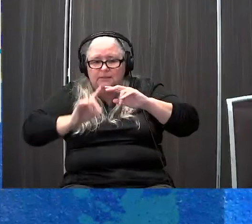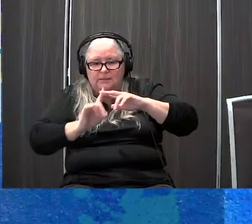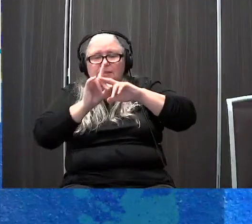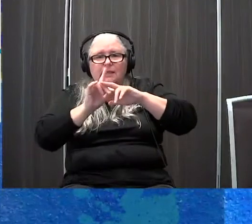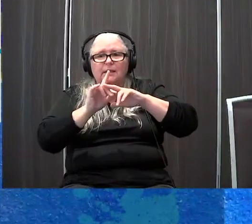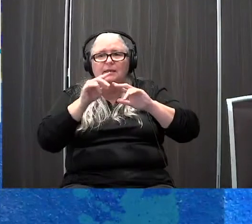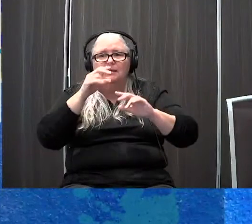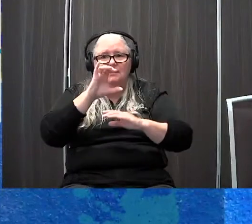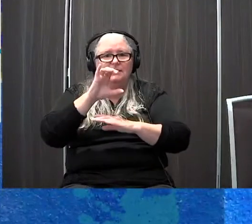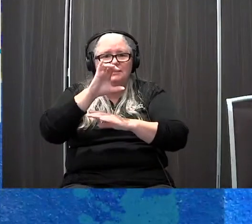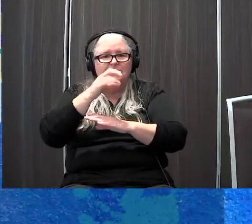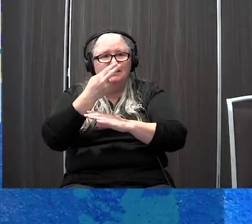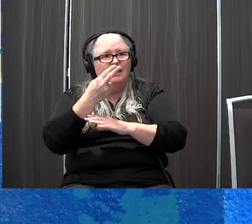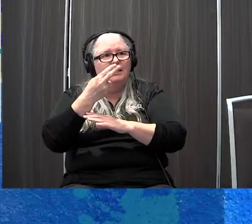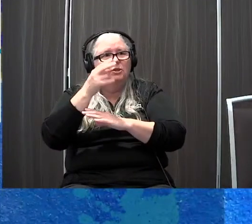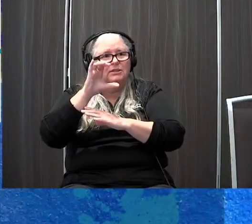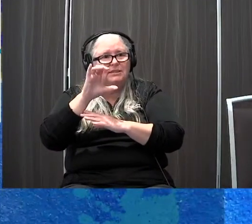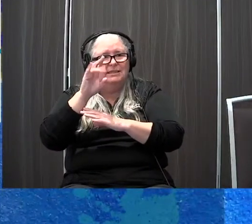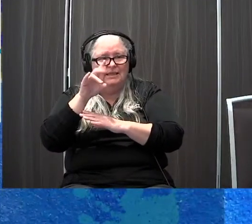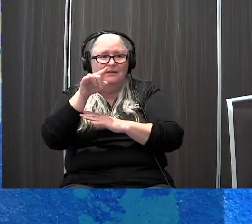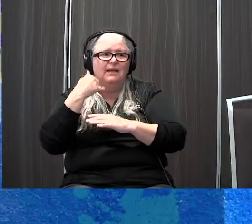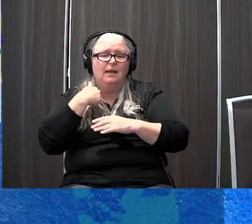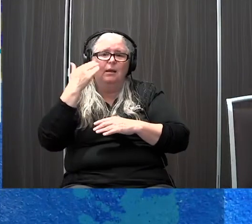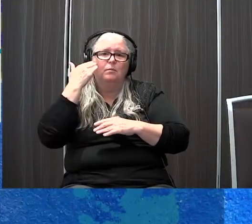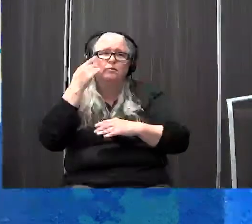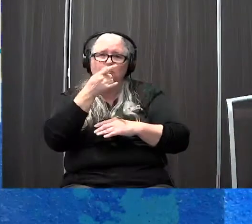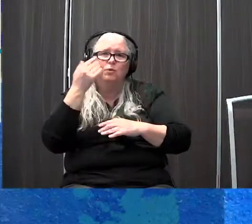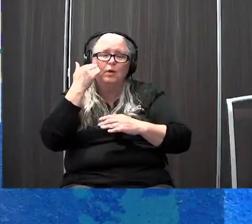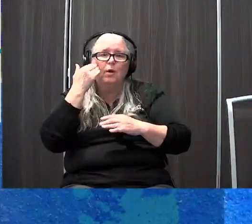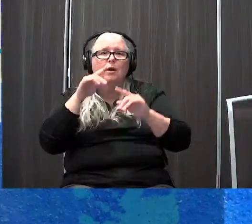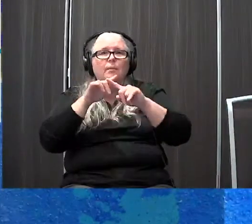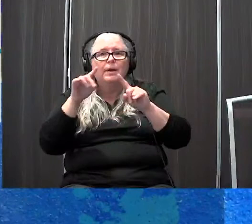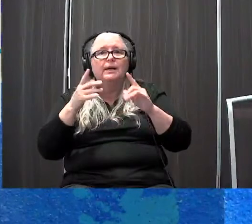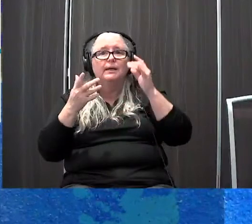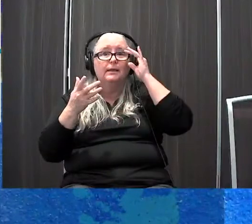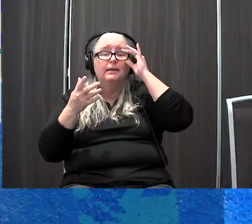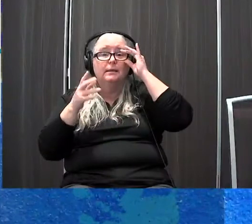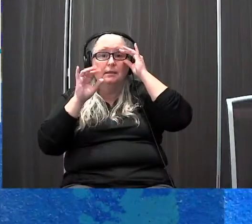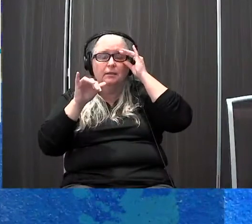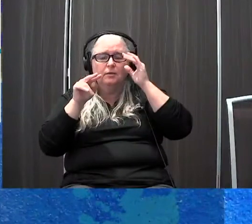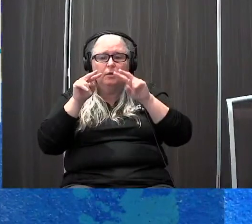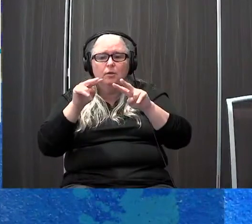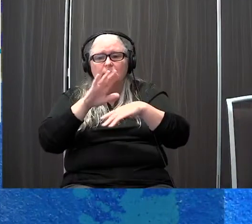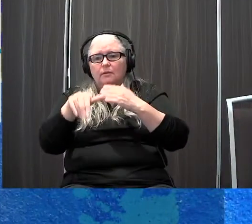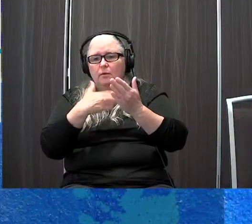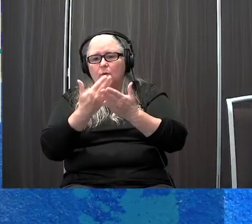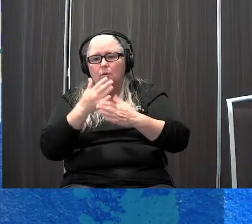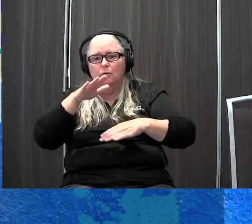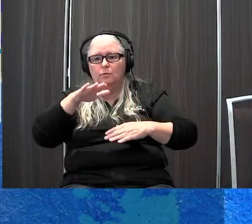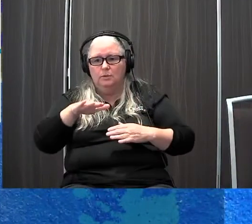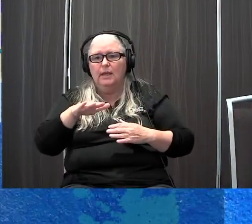know. But with that, we see if we do have an accurate diagnosis and look at the whole child to ensure,